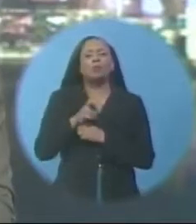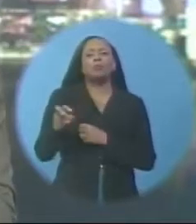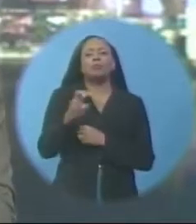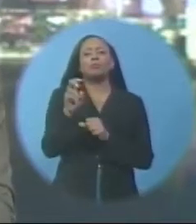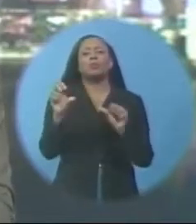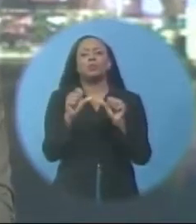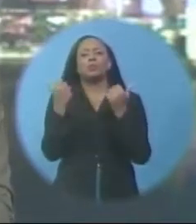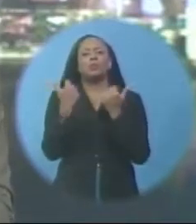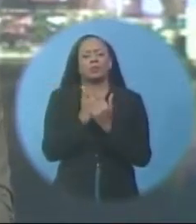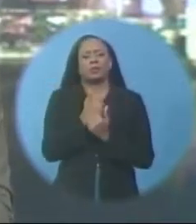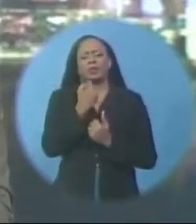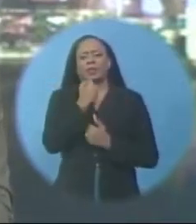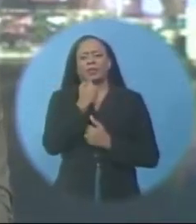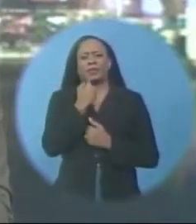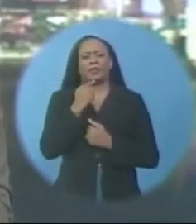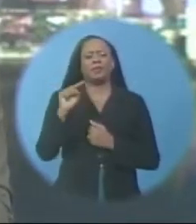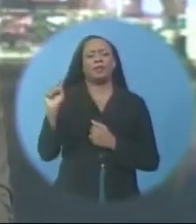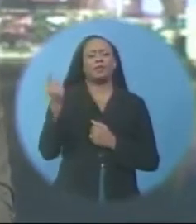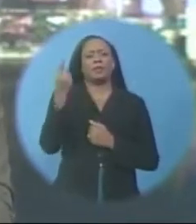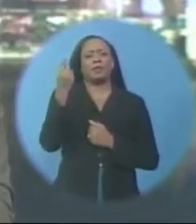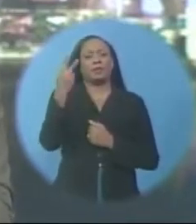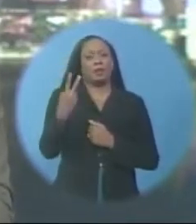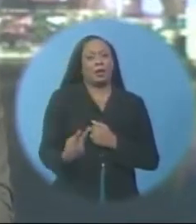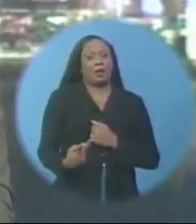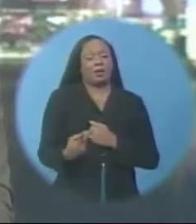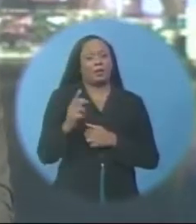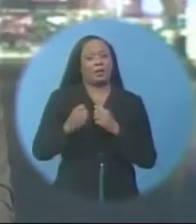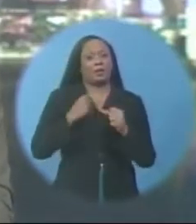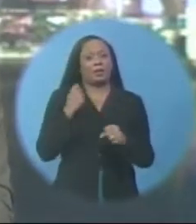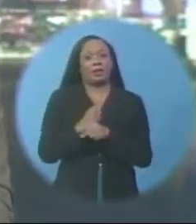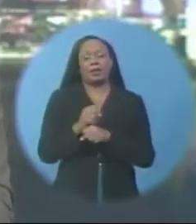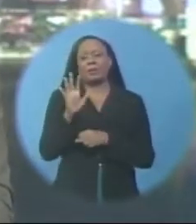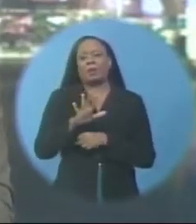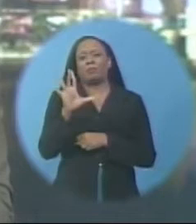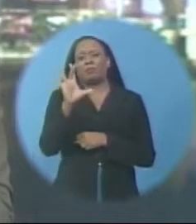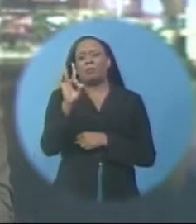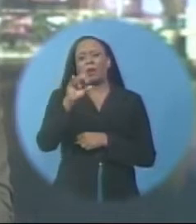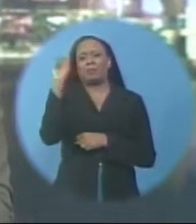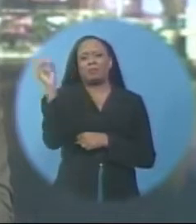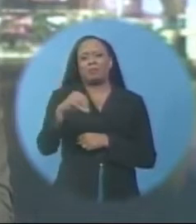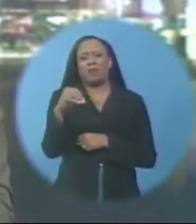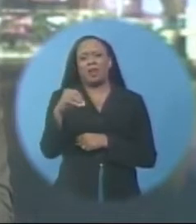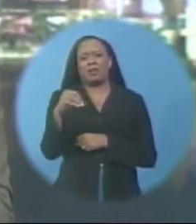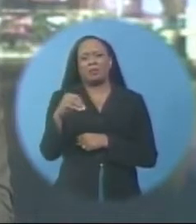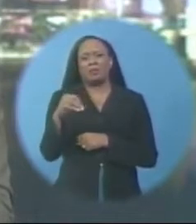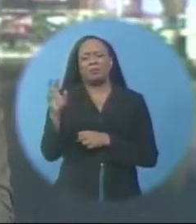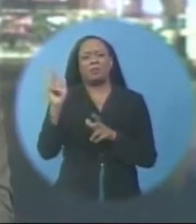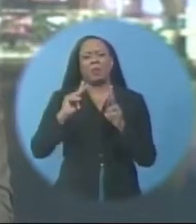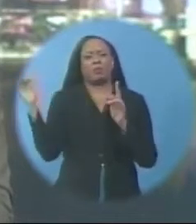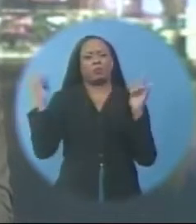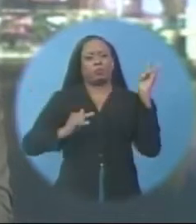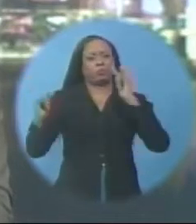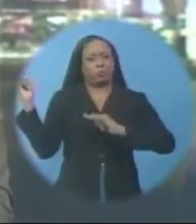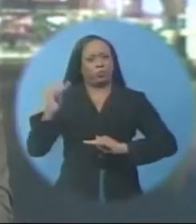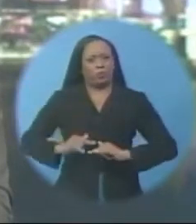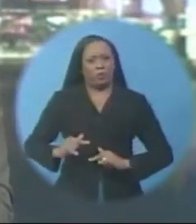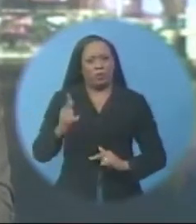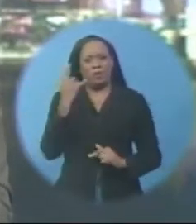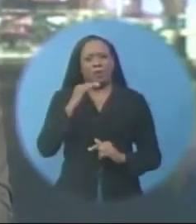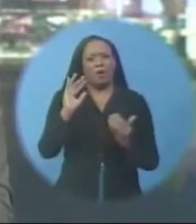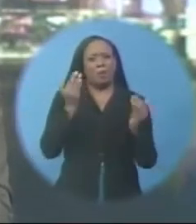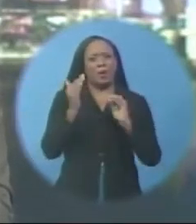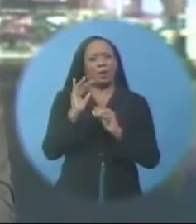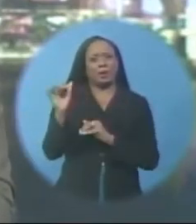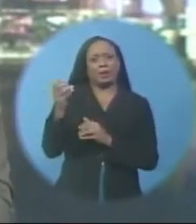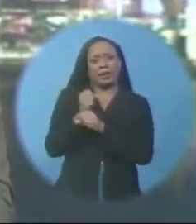Grant, says for the first half of the year, there's been an 8% overall increase in visitor arrivals over the same period last